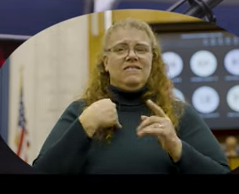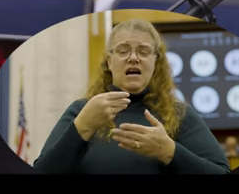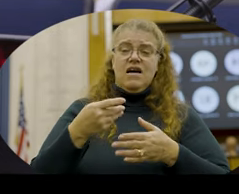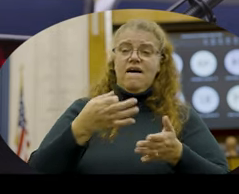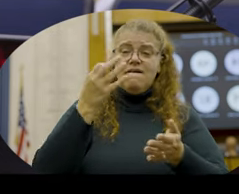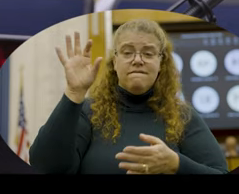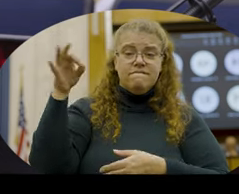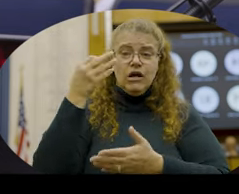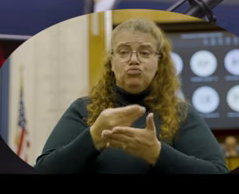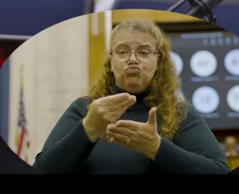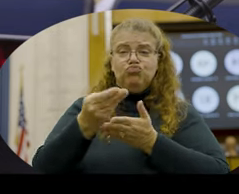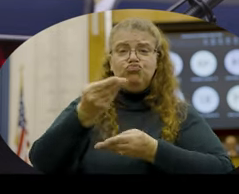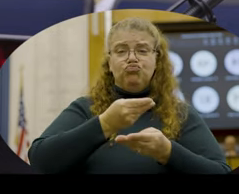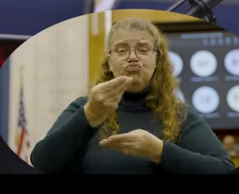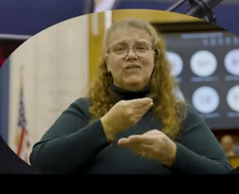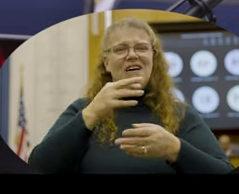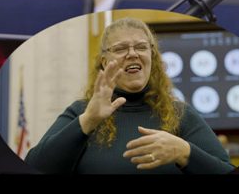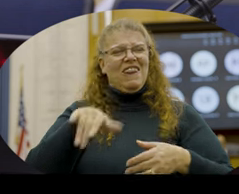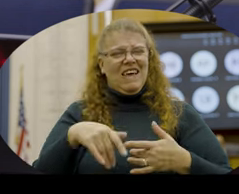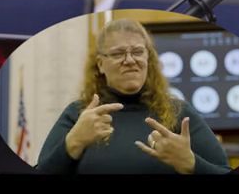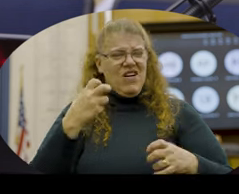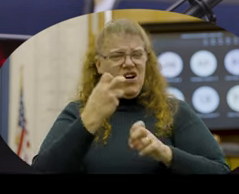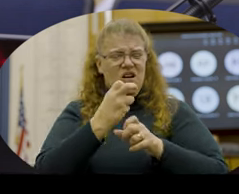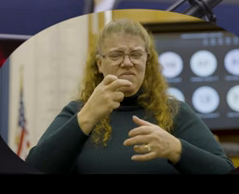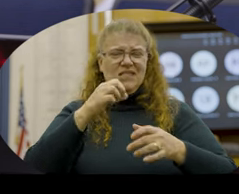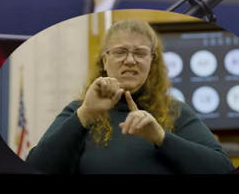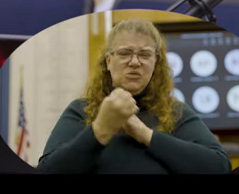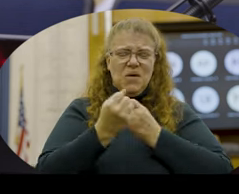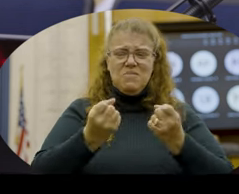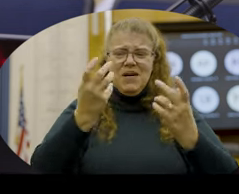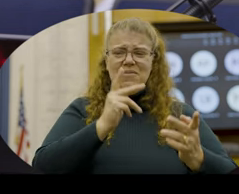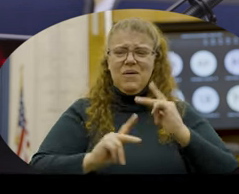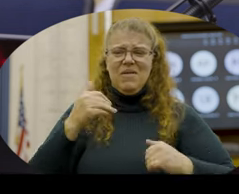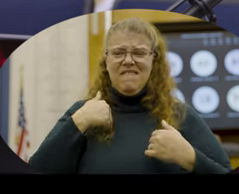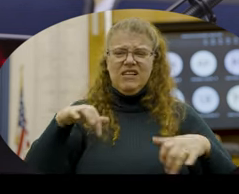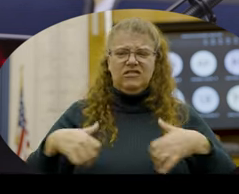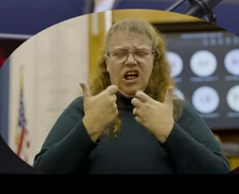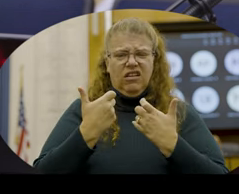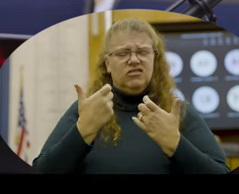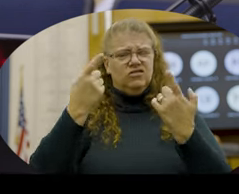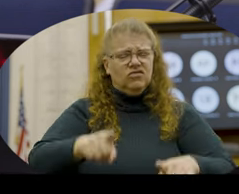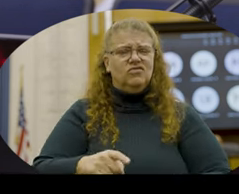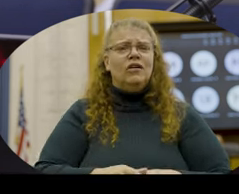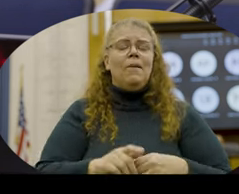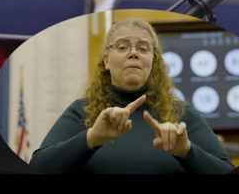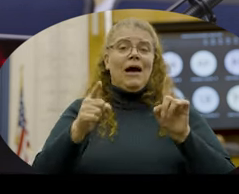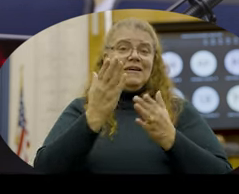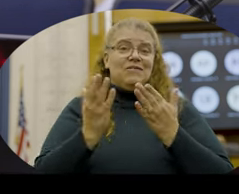and protections have made it a tough situation for many of those facing these challenges. But there are some things we